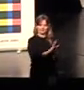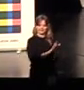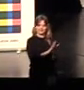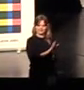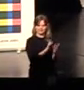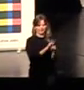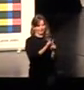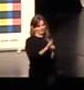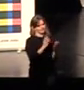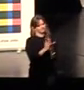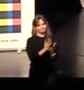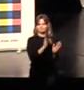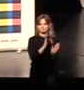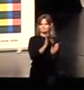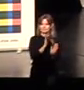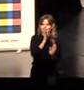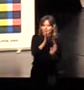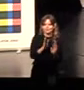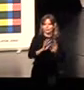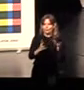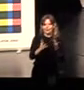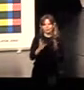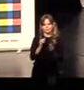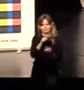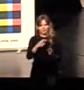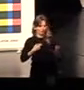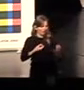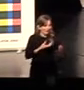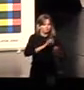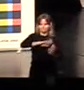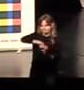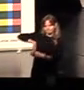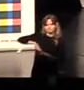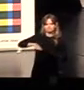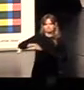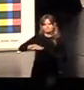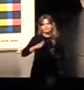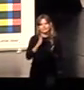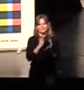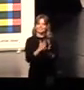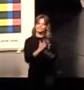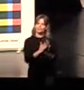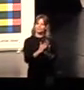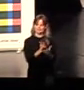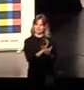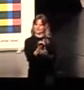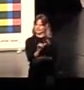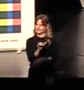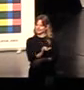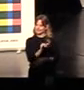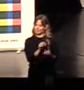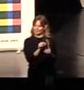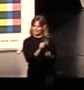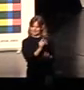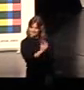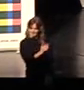of directly without intimi grease expressing de politieke wil of de people is very duivel en is in many